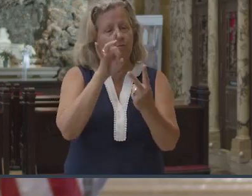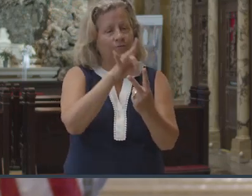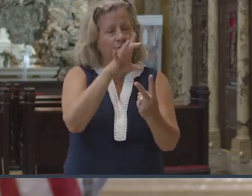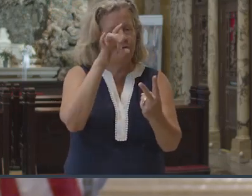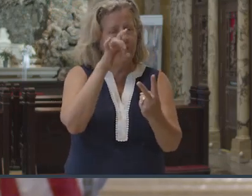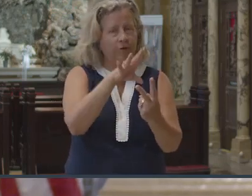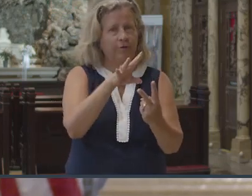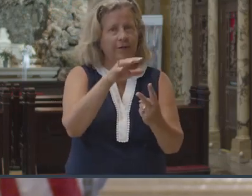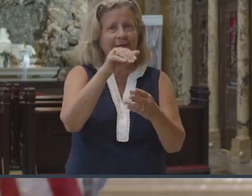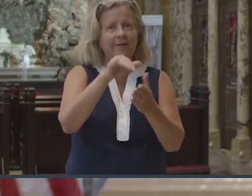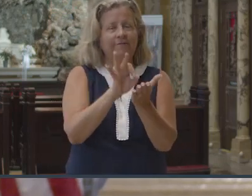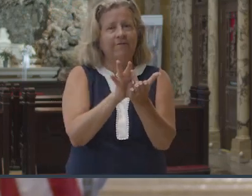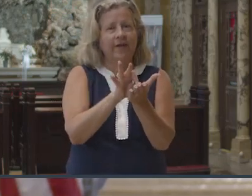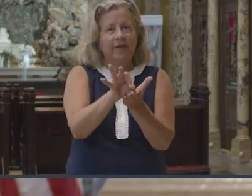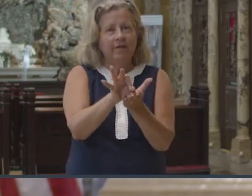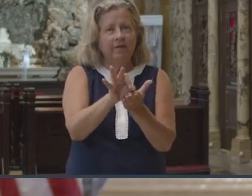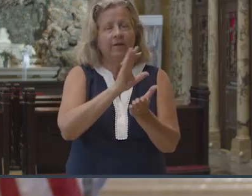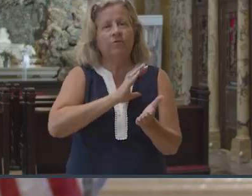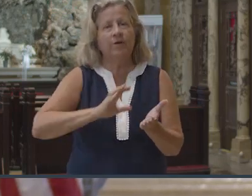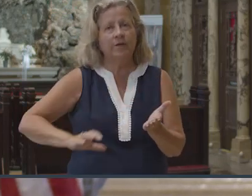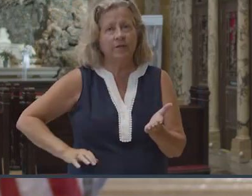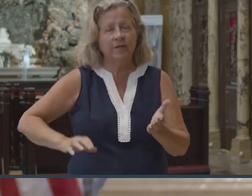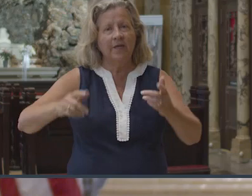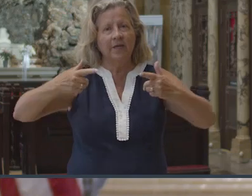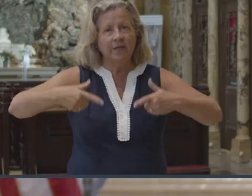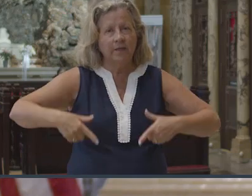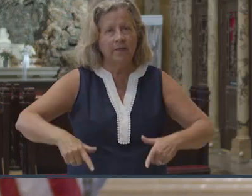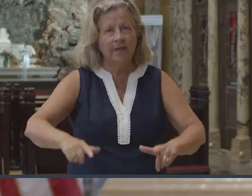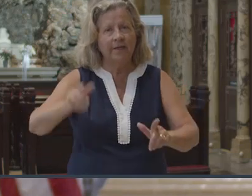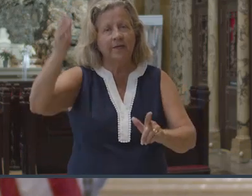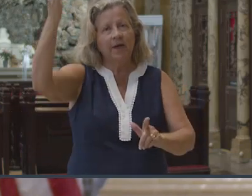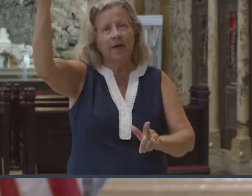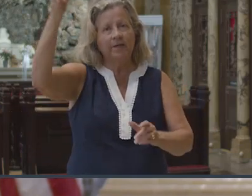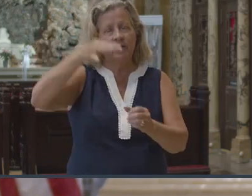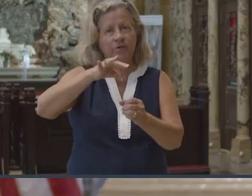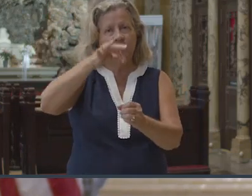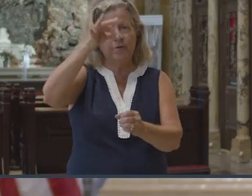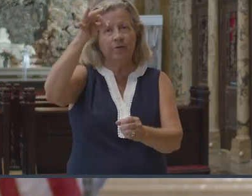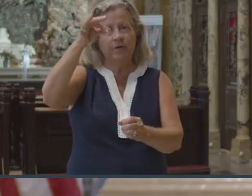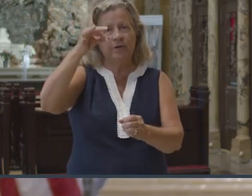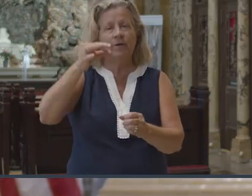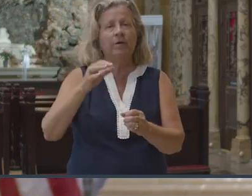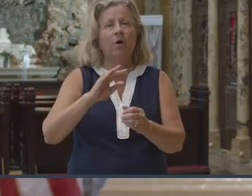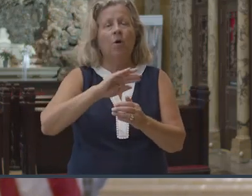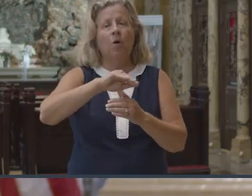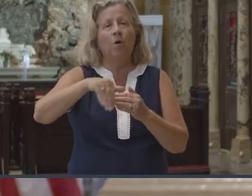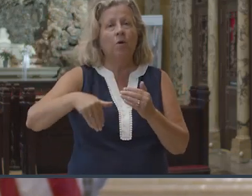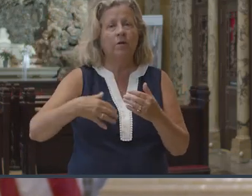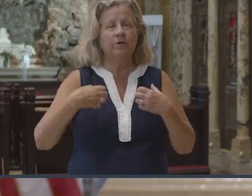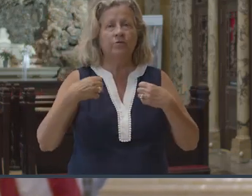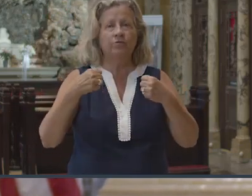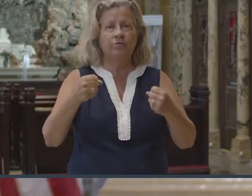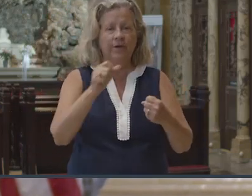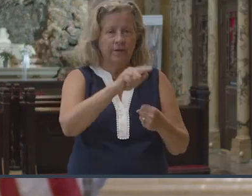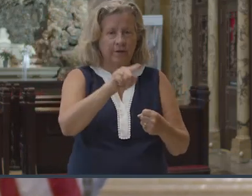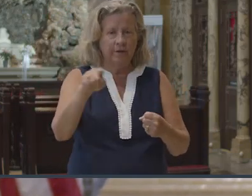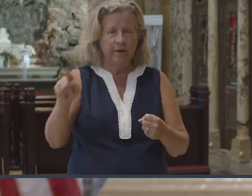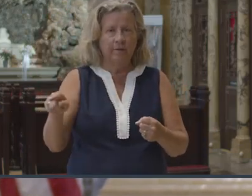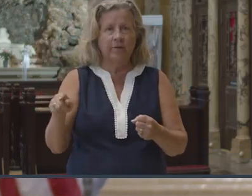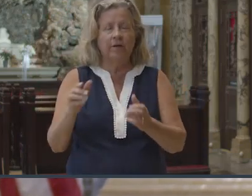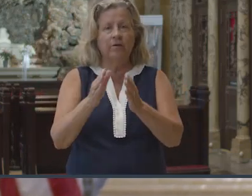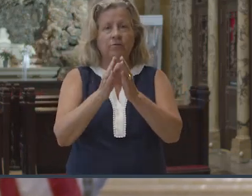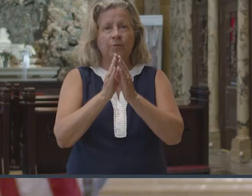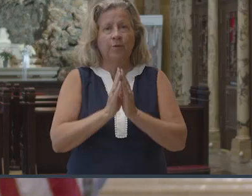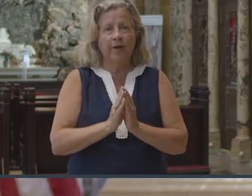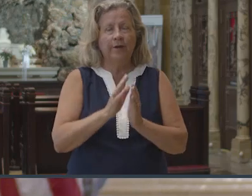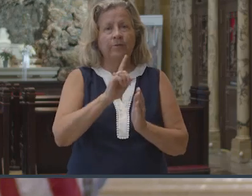their faith in Christ, may God's Holy Spirit uphold and strengthen them. Let us pray to the Lord.